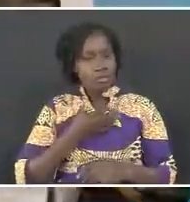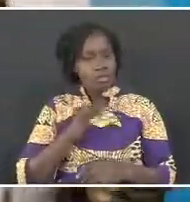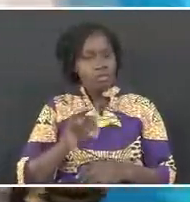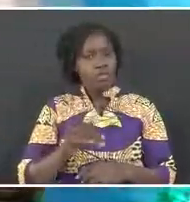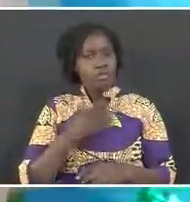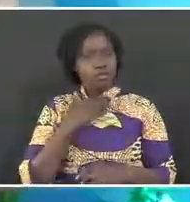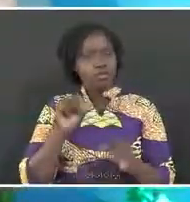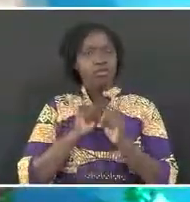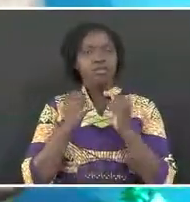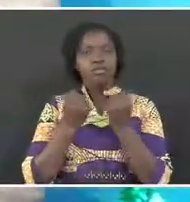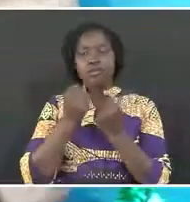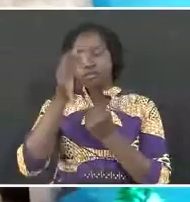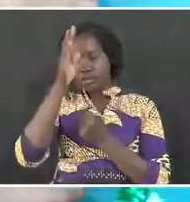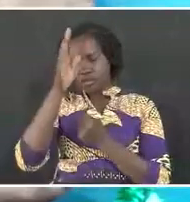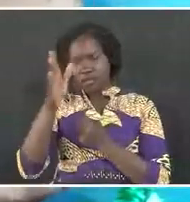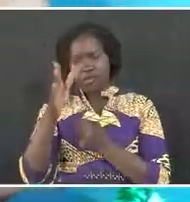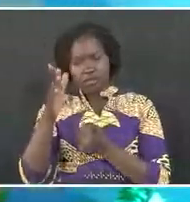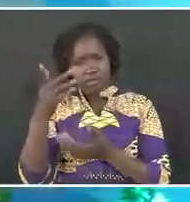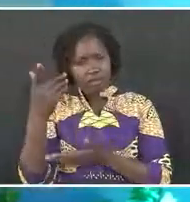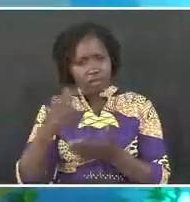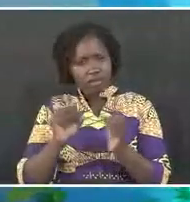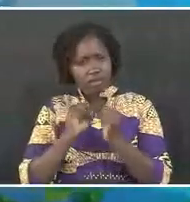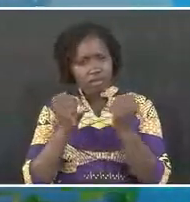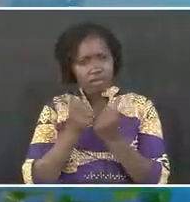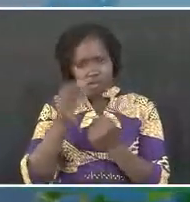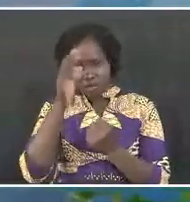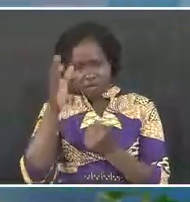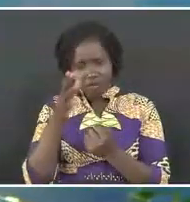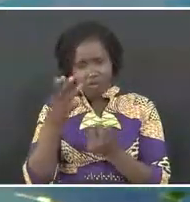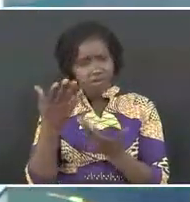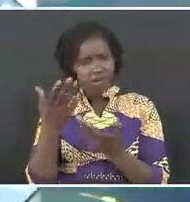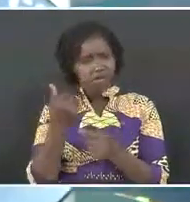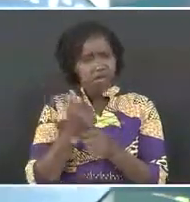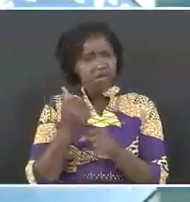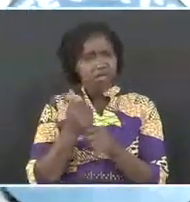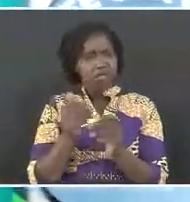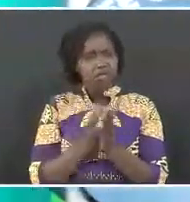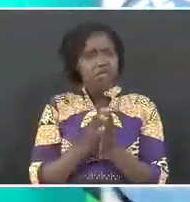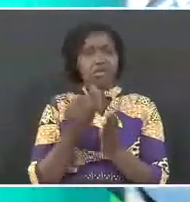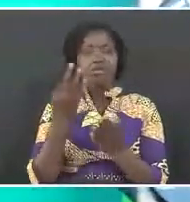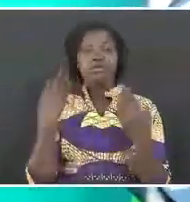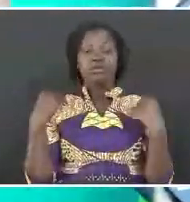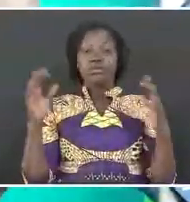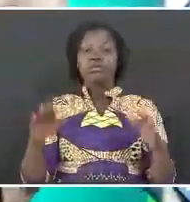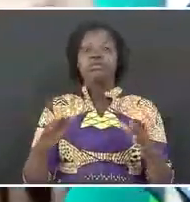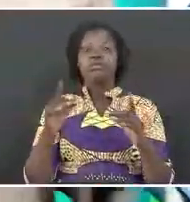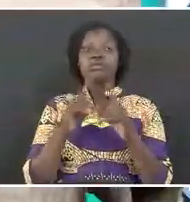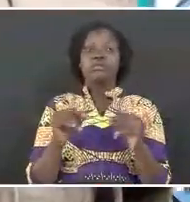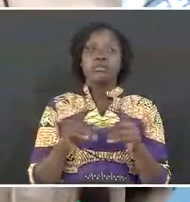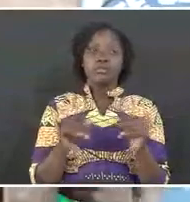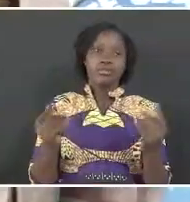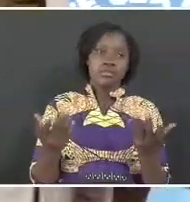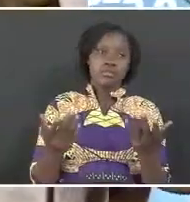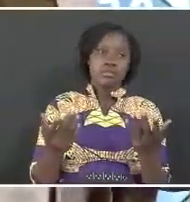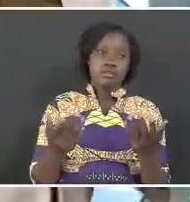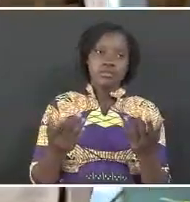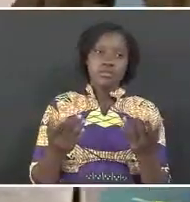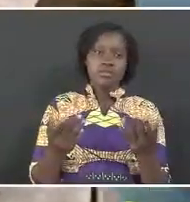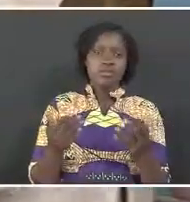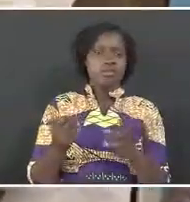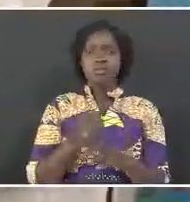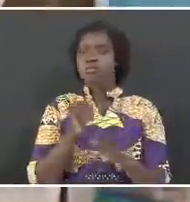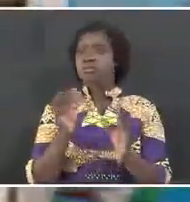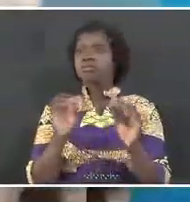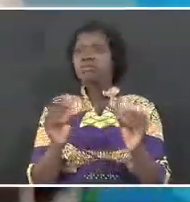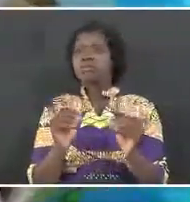to have a social Sunday. What does that social Sunday got to do with the three angels' message? We are not saying you don't go for, please